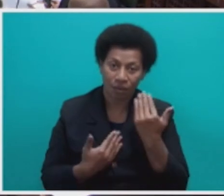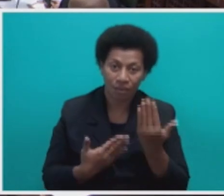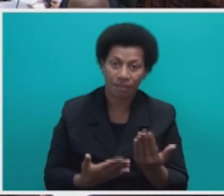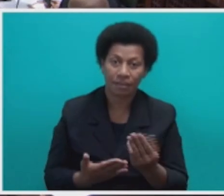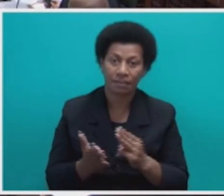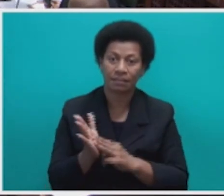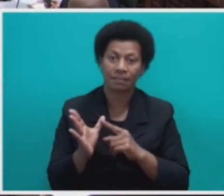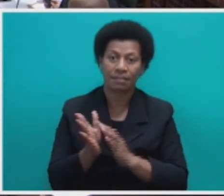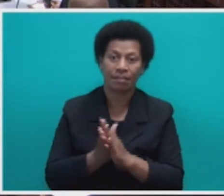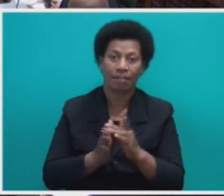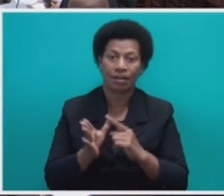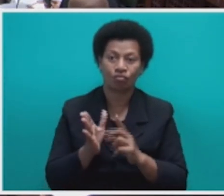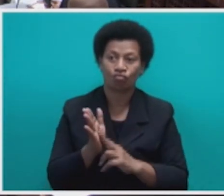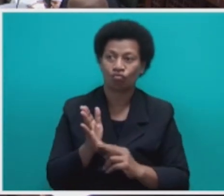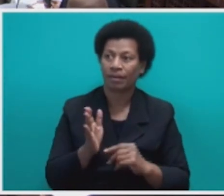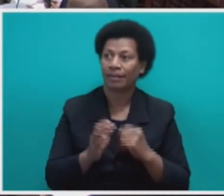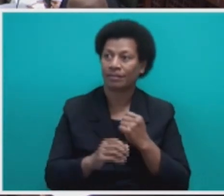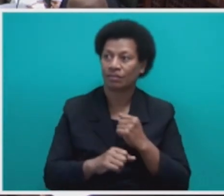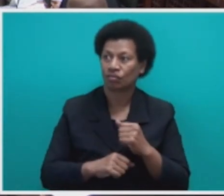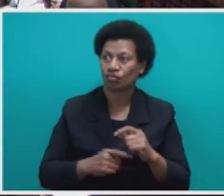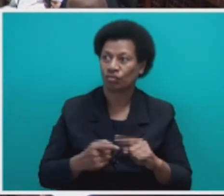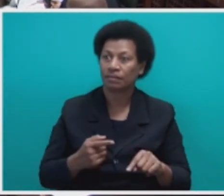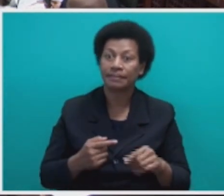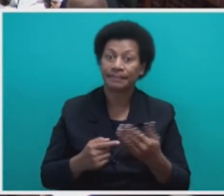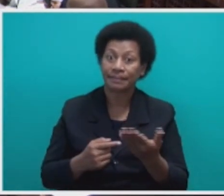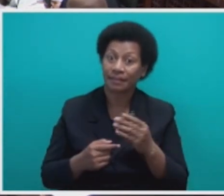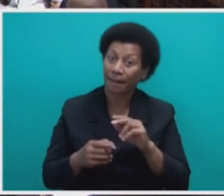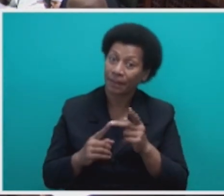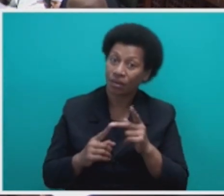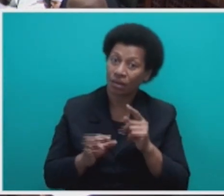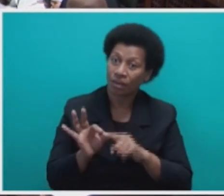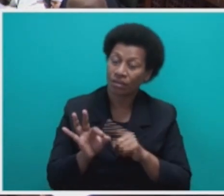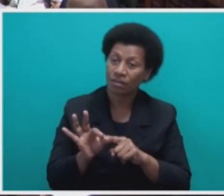Thank you, Honorable Speaker. Honorable Speaker, my supplementary question to this particular question would be,